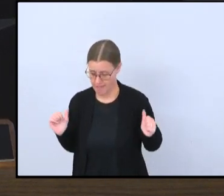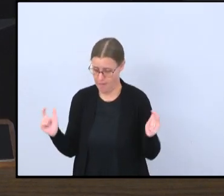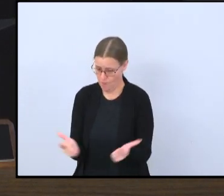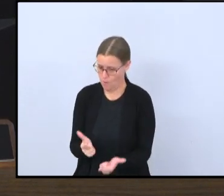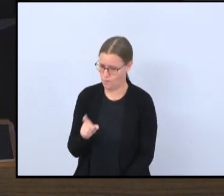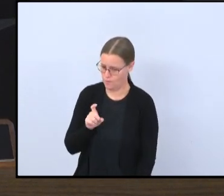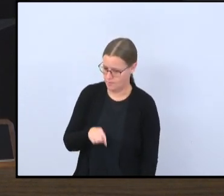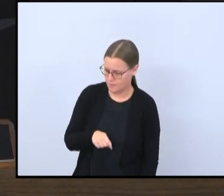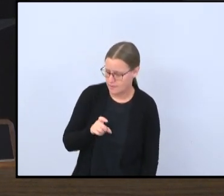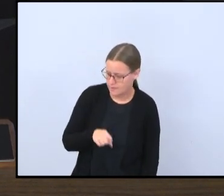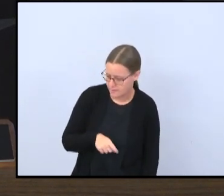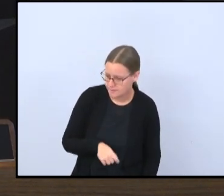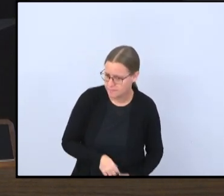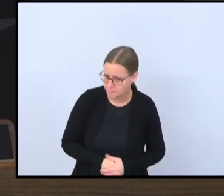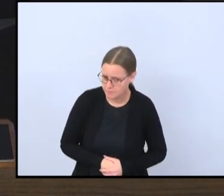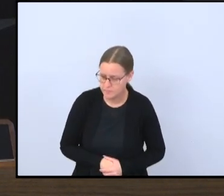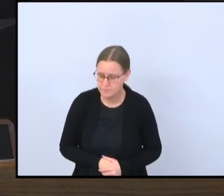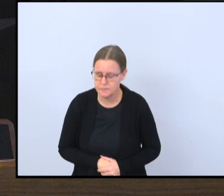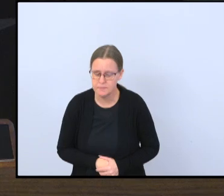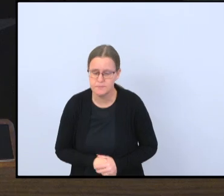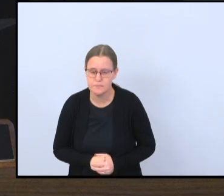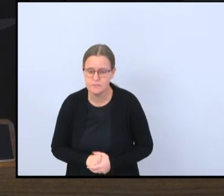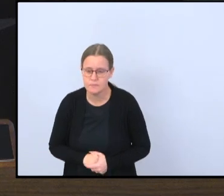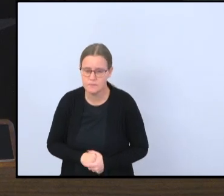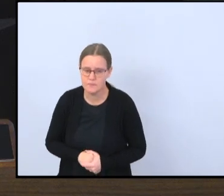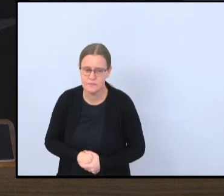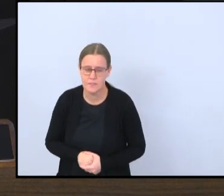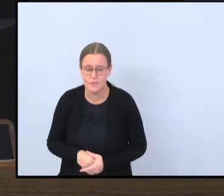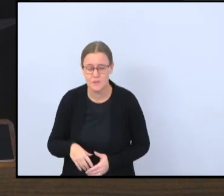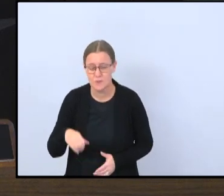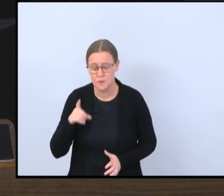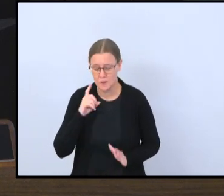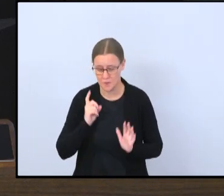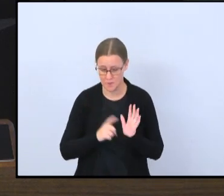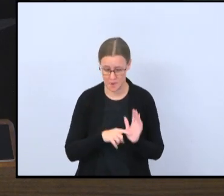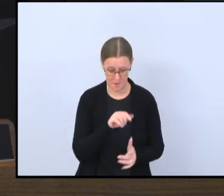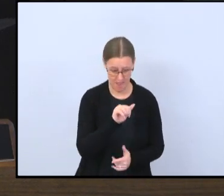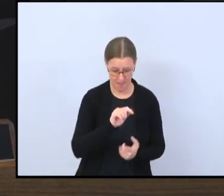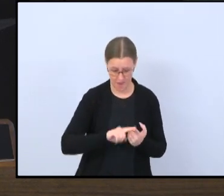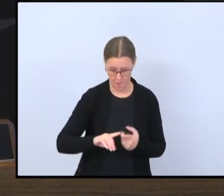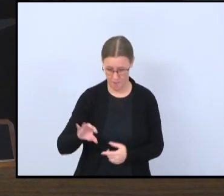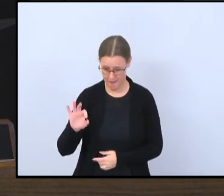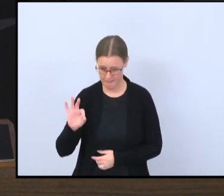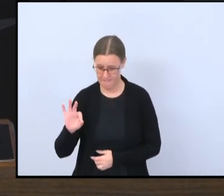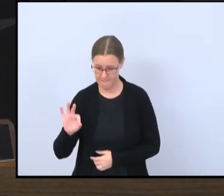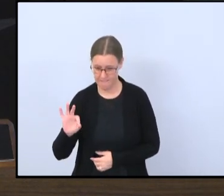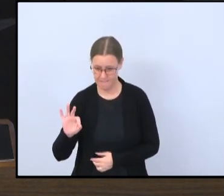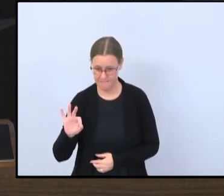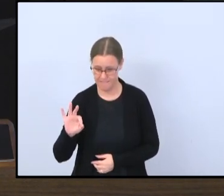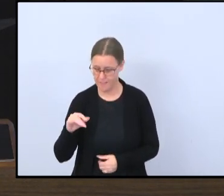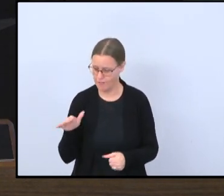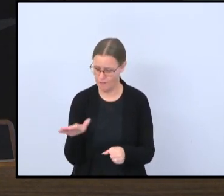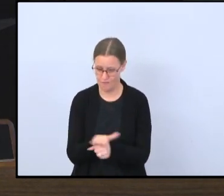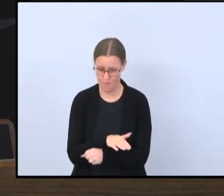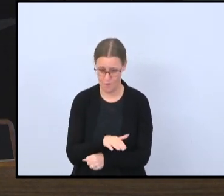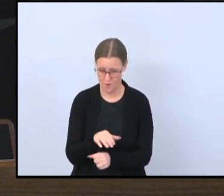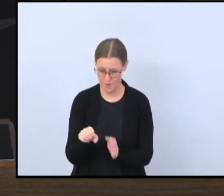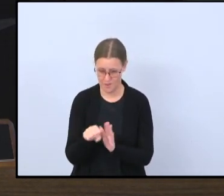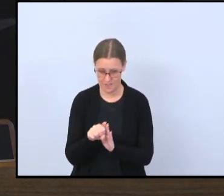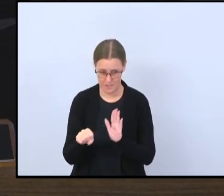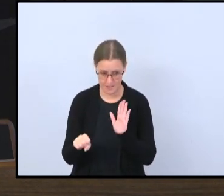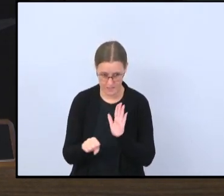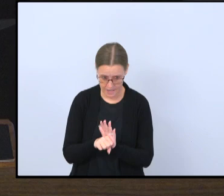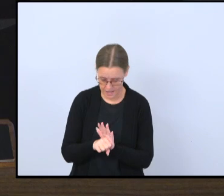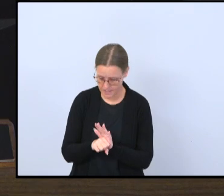needs. So when you see the A through F accountability ratings go throughout the state, just as